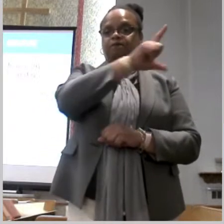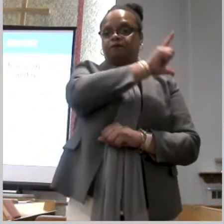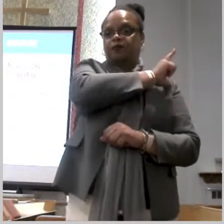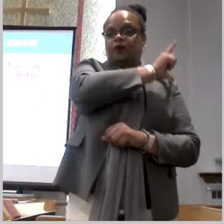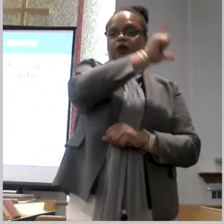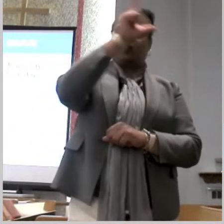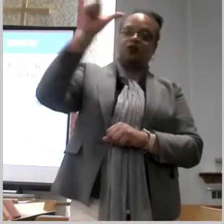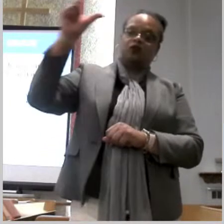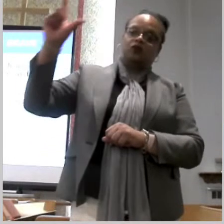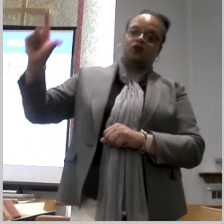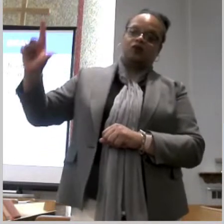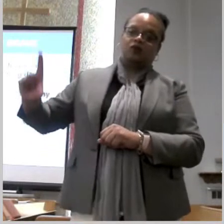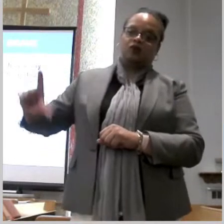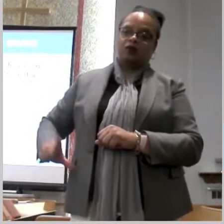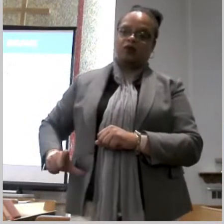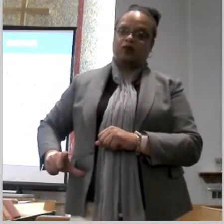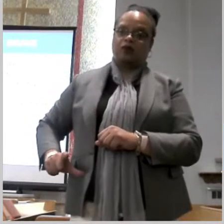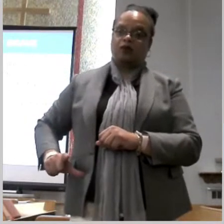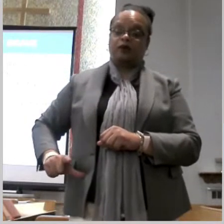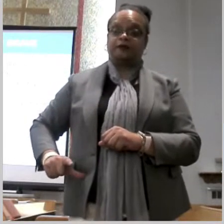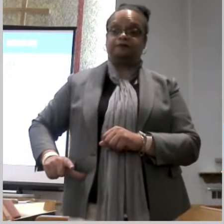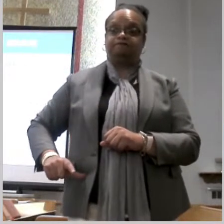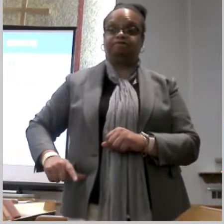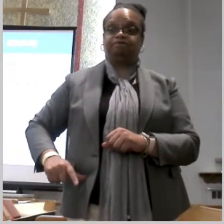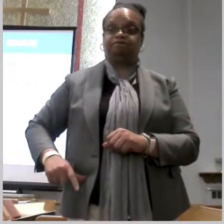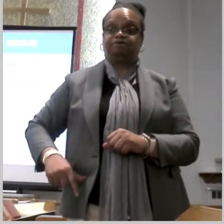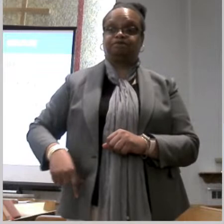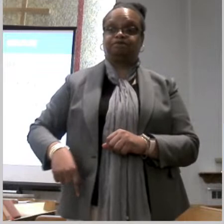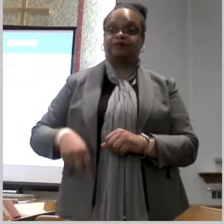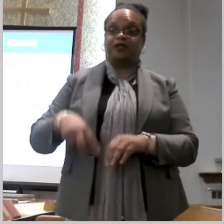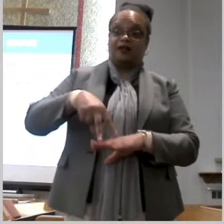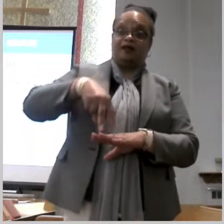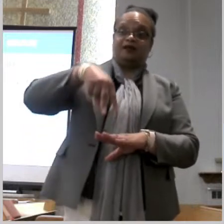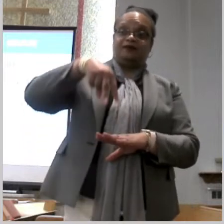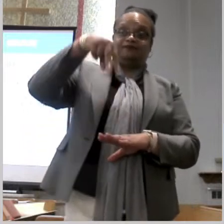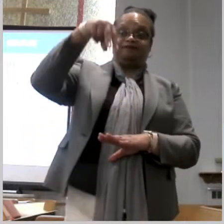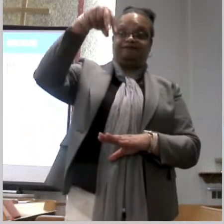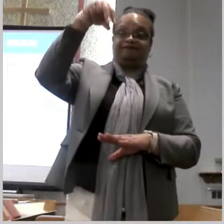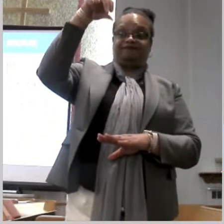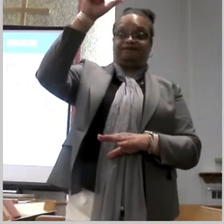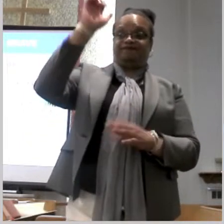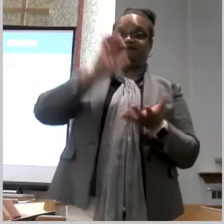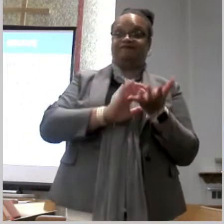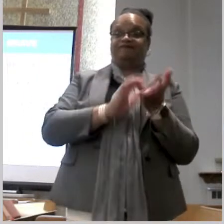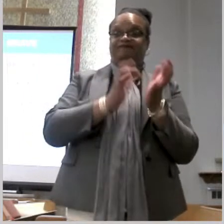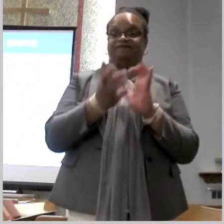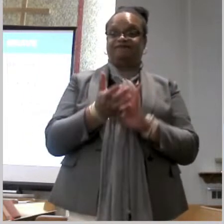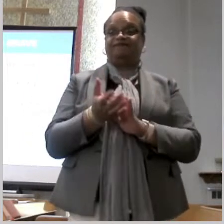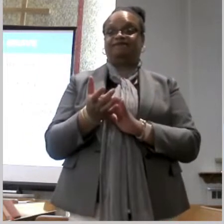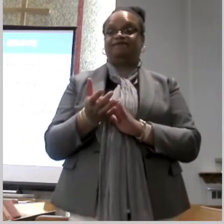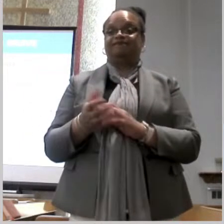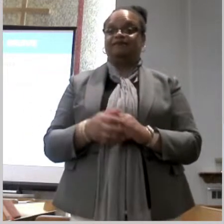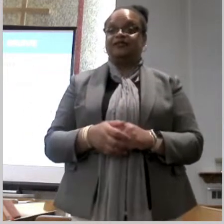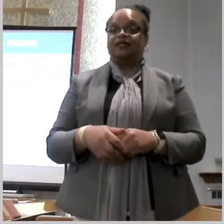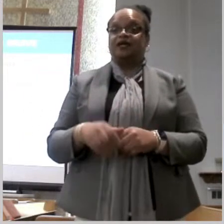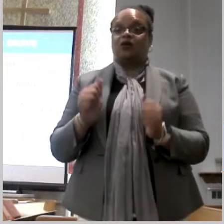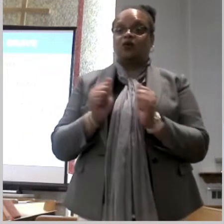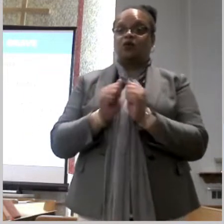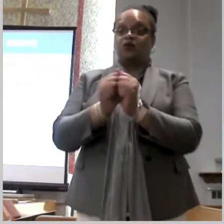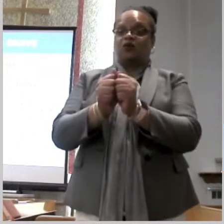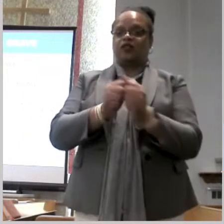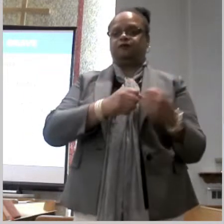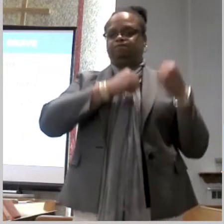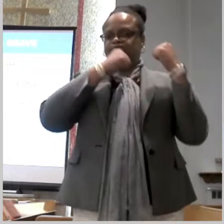Jesus, my Lord. Up from the grave he arose with